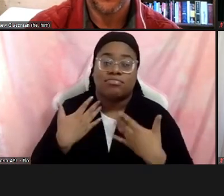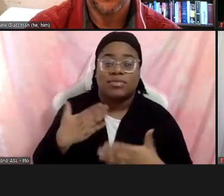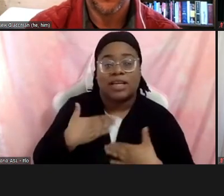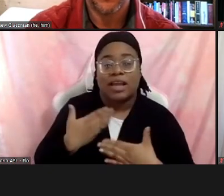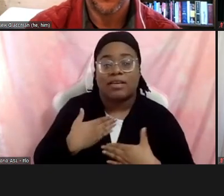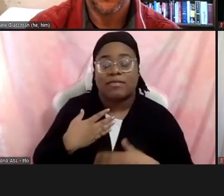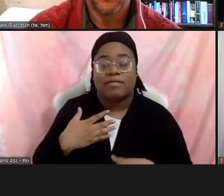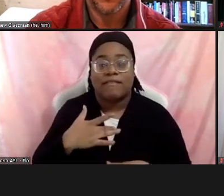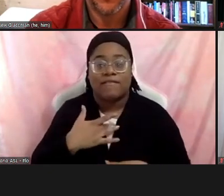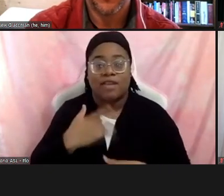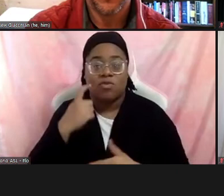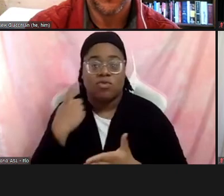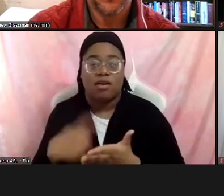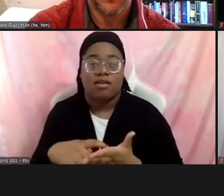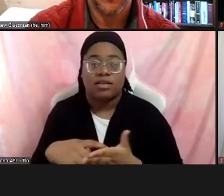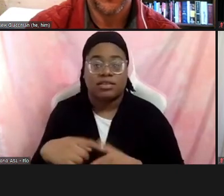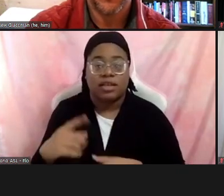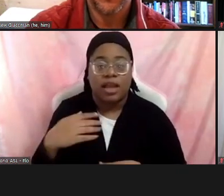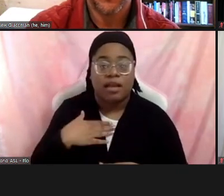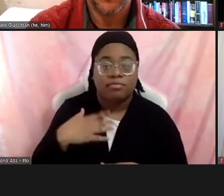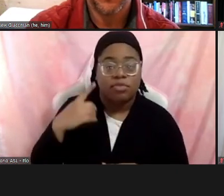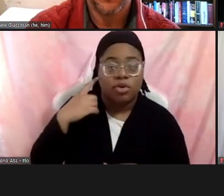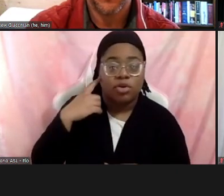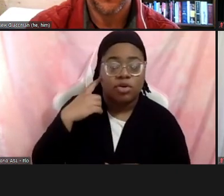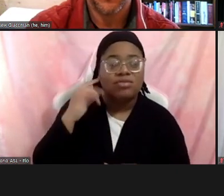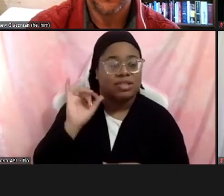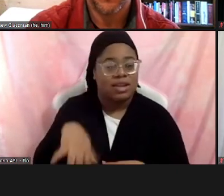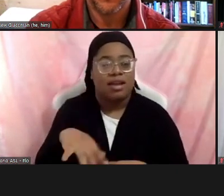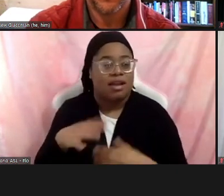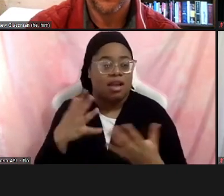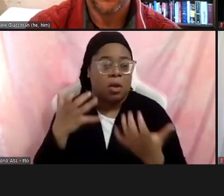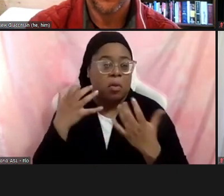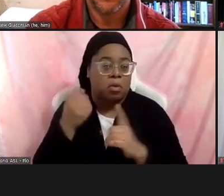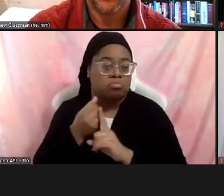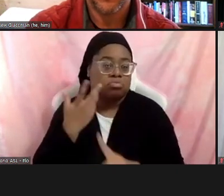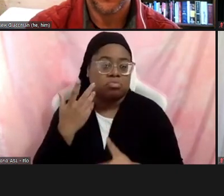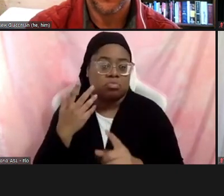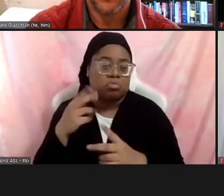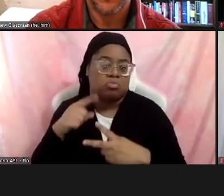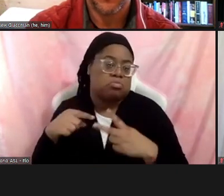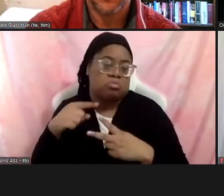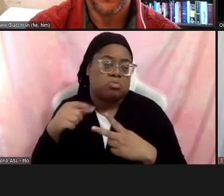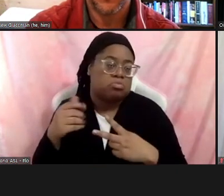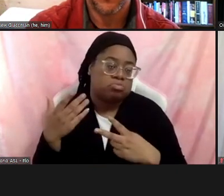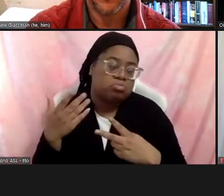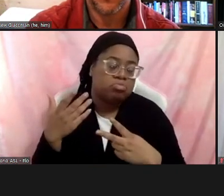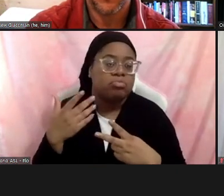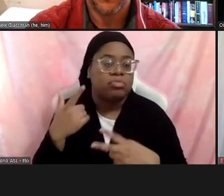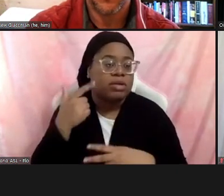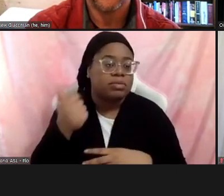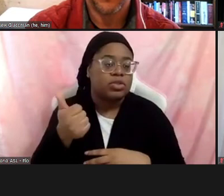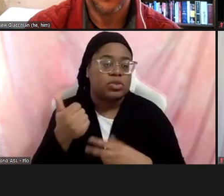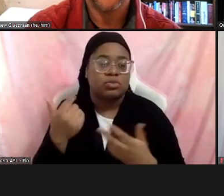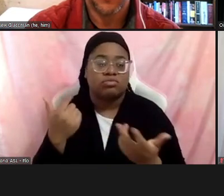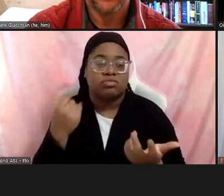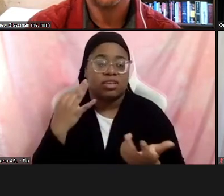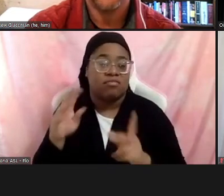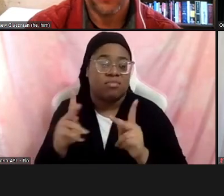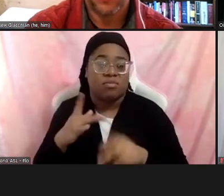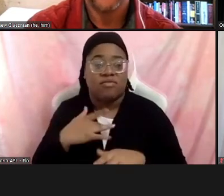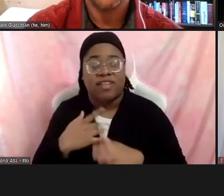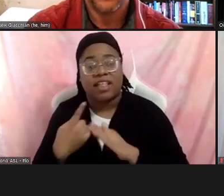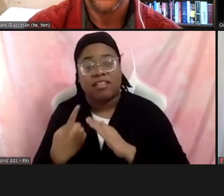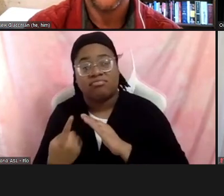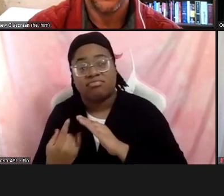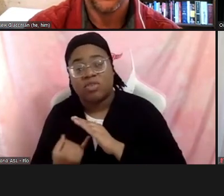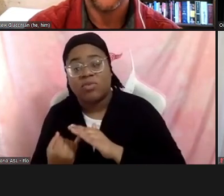seen, I'm heard, you know. Either of those, I'd love to hear that. For people who are out there feeling like lonely,